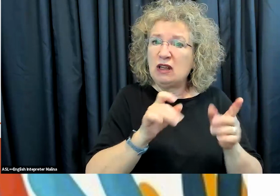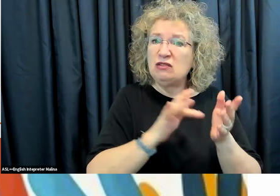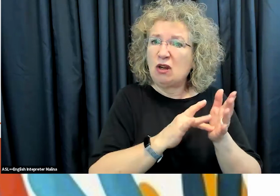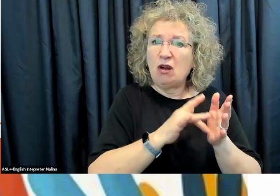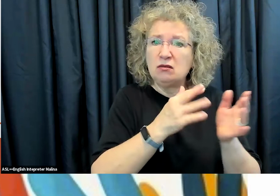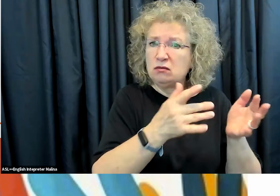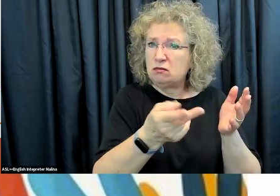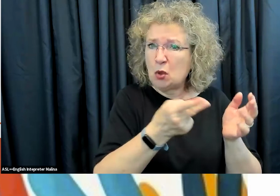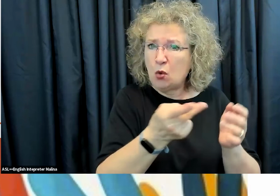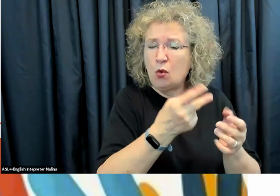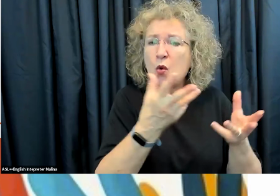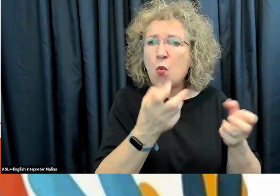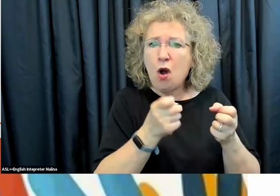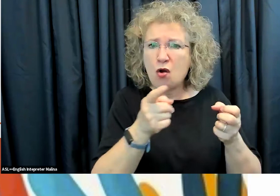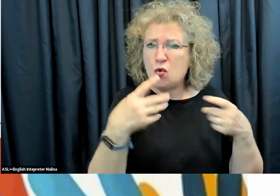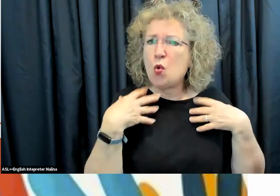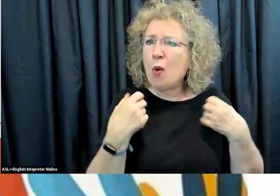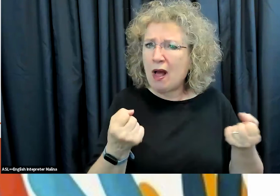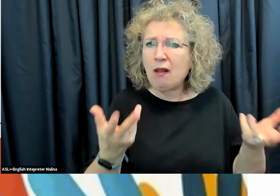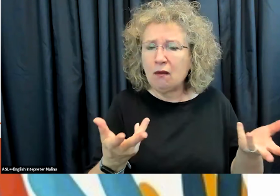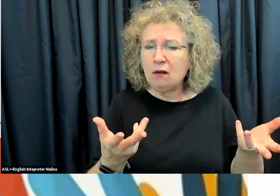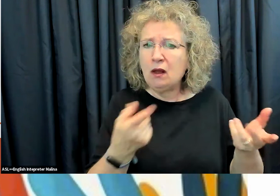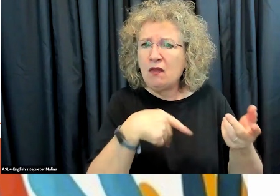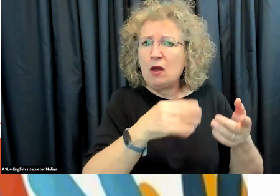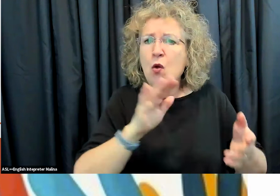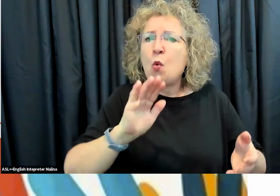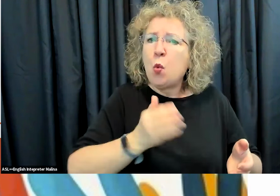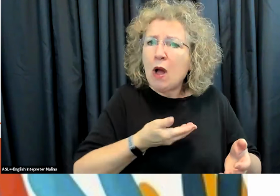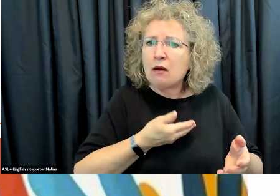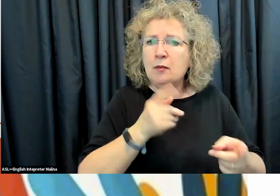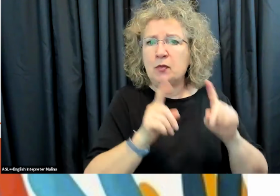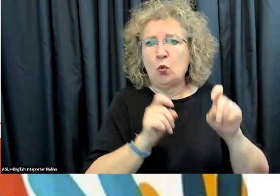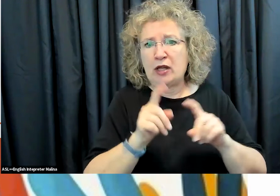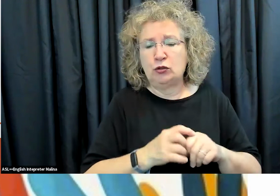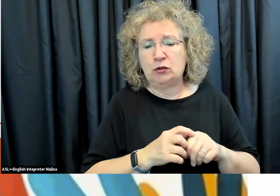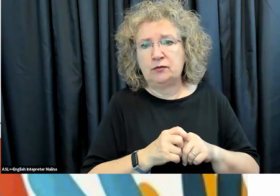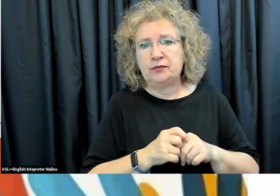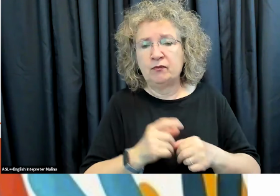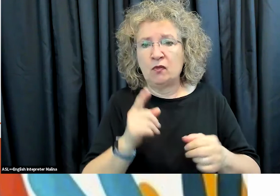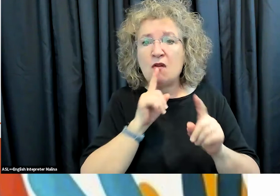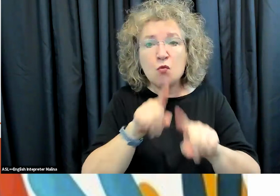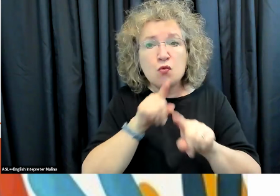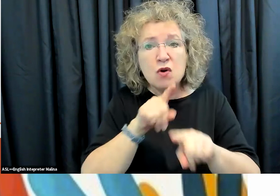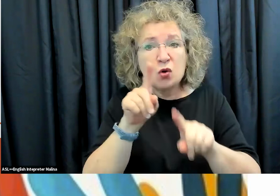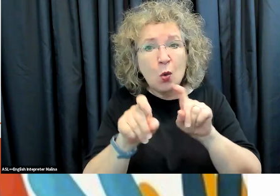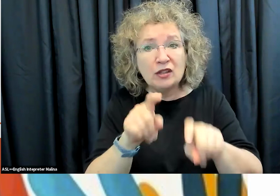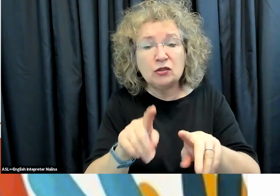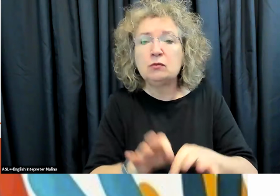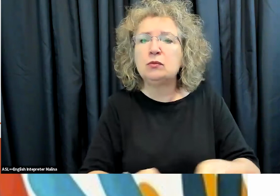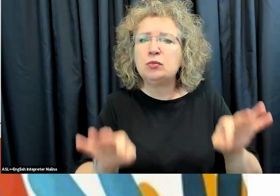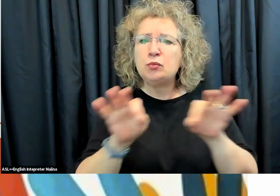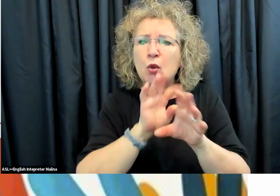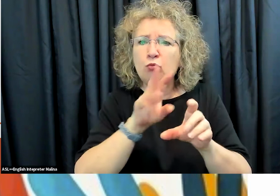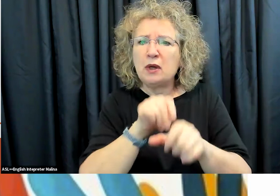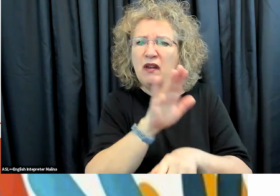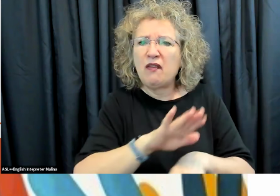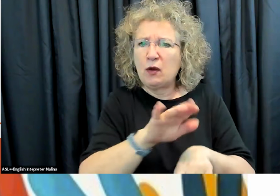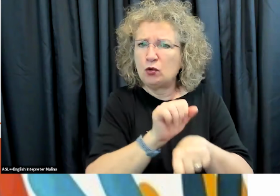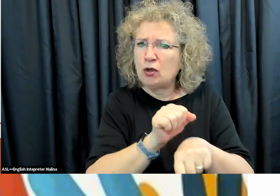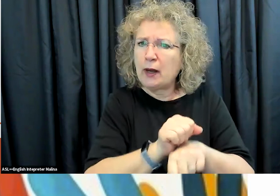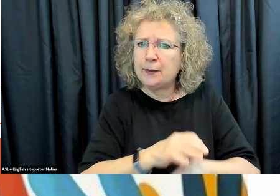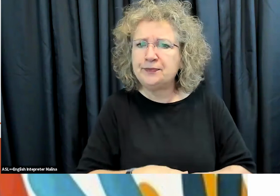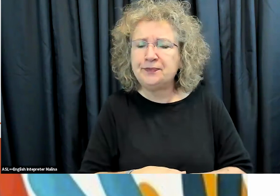your questions. Answering questions is a really important part of their job. And finally, you have the right to take part